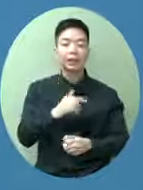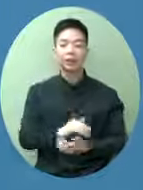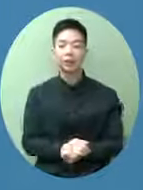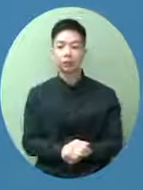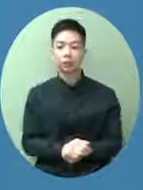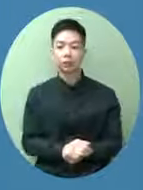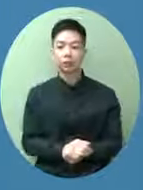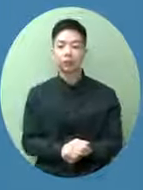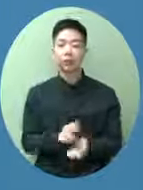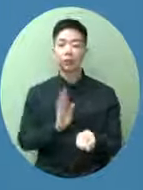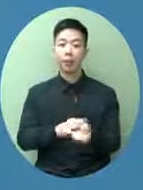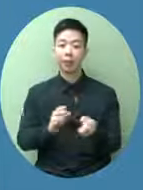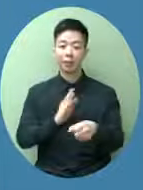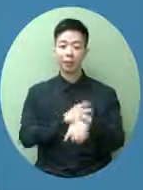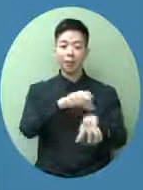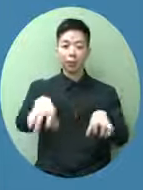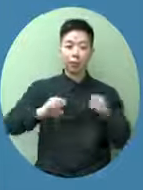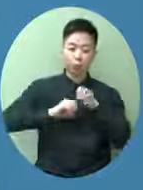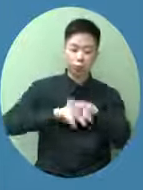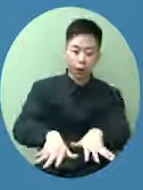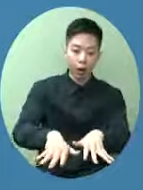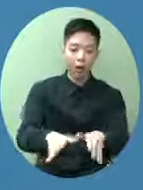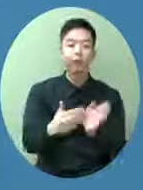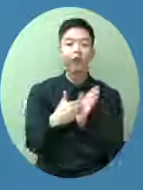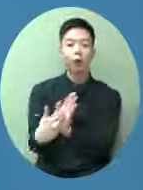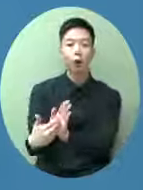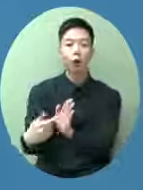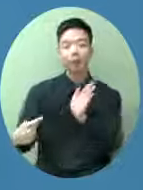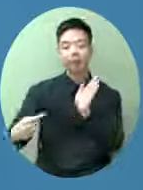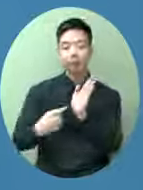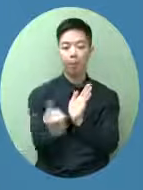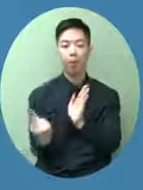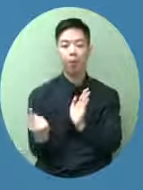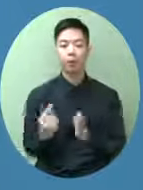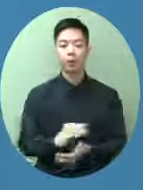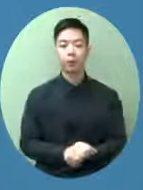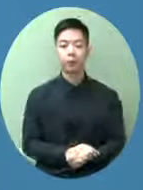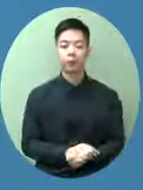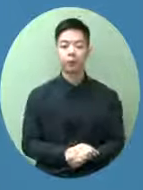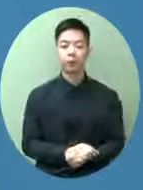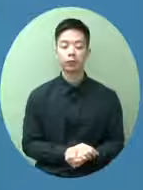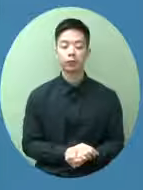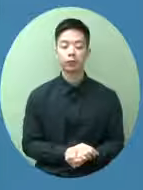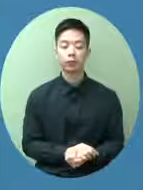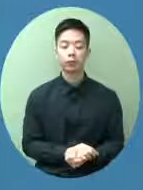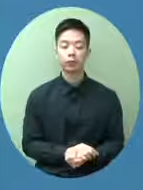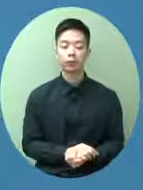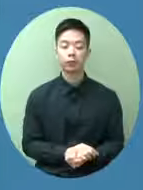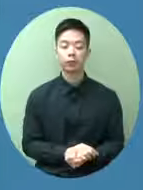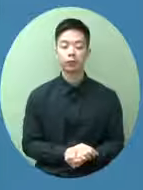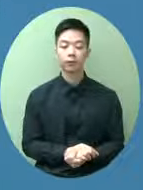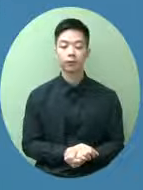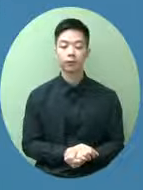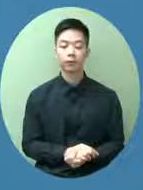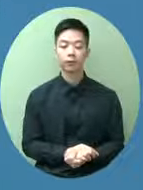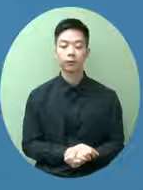and with that being built upthen that is the timethat we could start tohave some quarantine